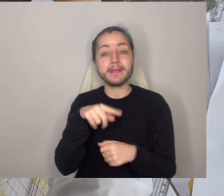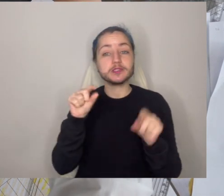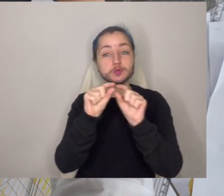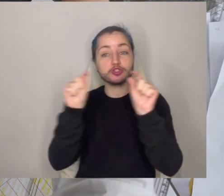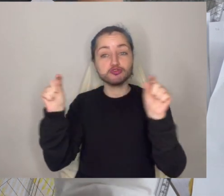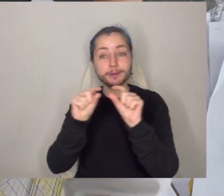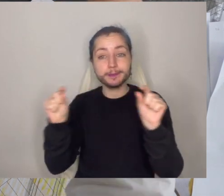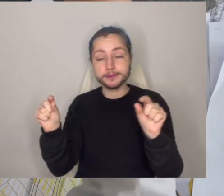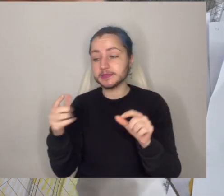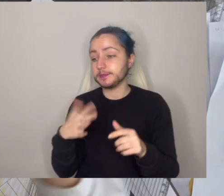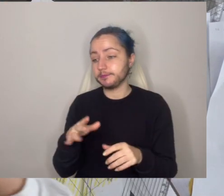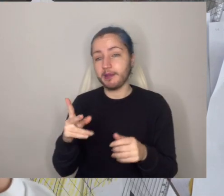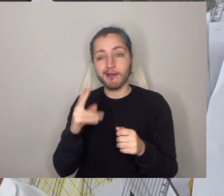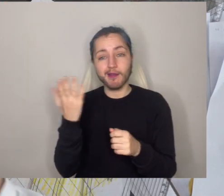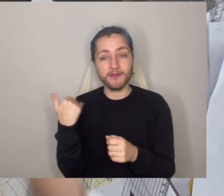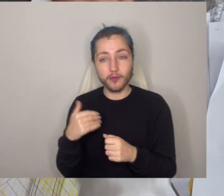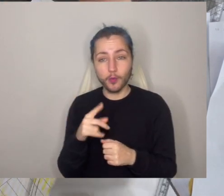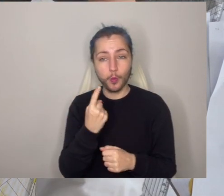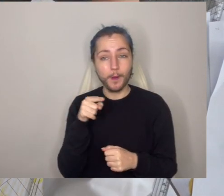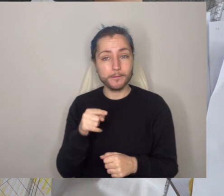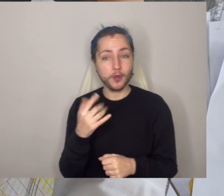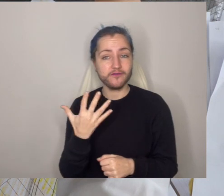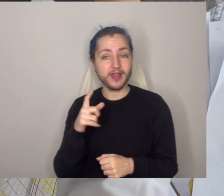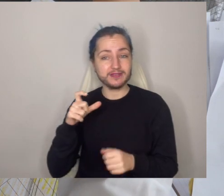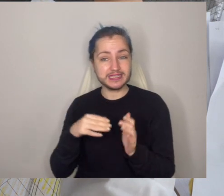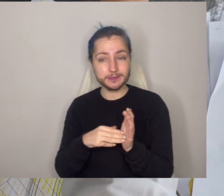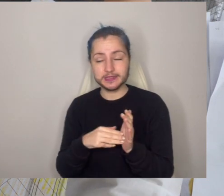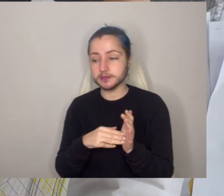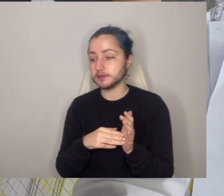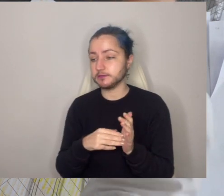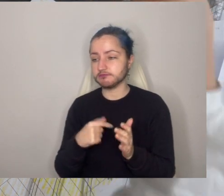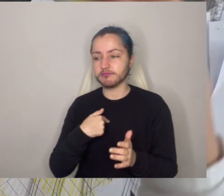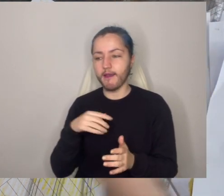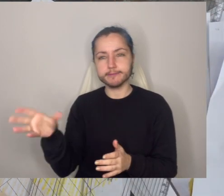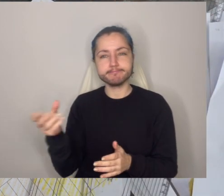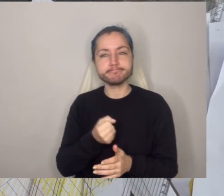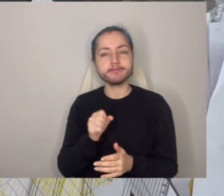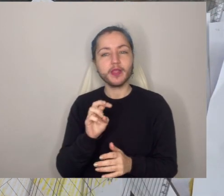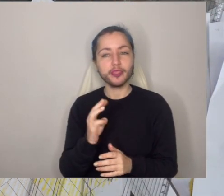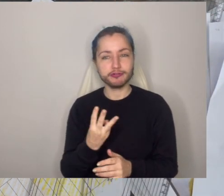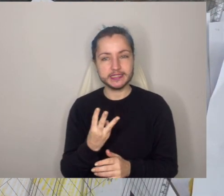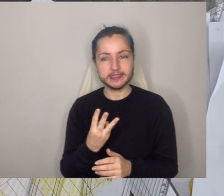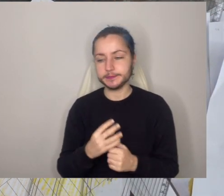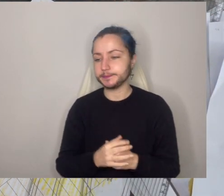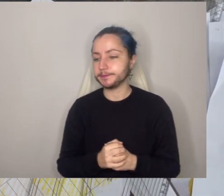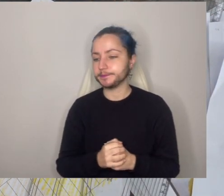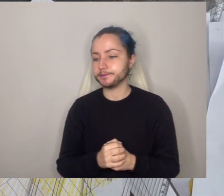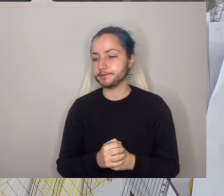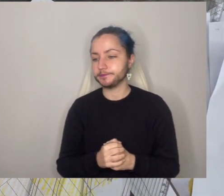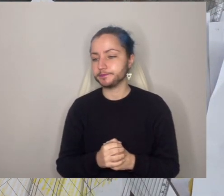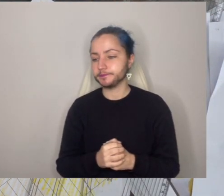So you can repeat that with your other panels until you have